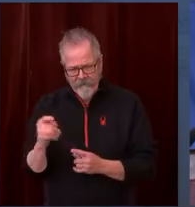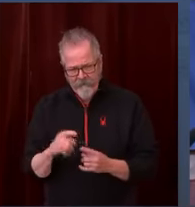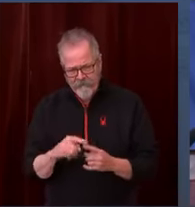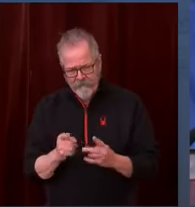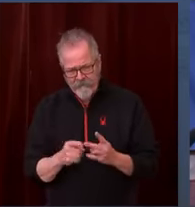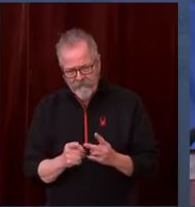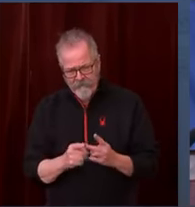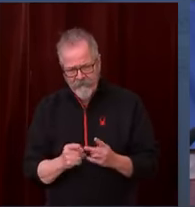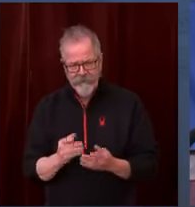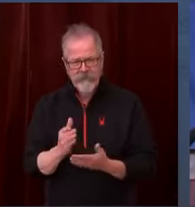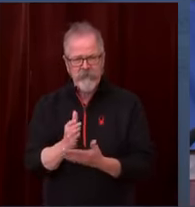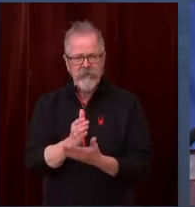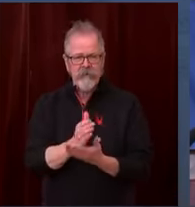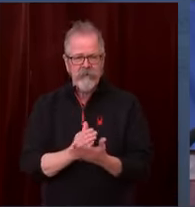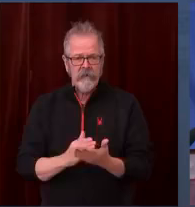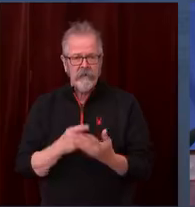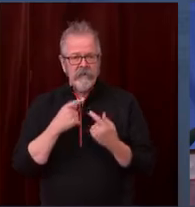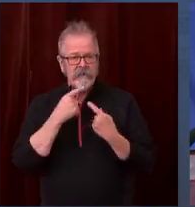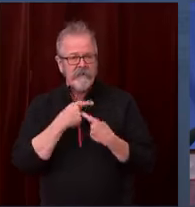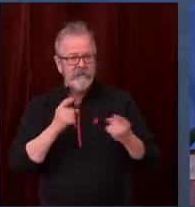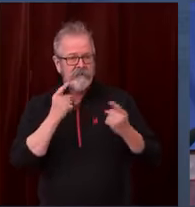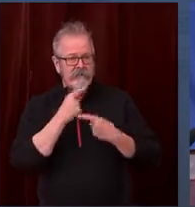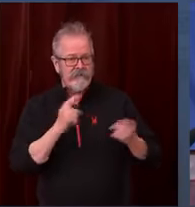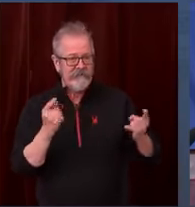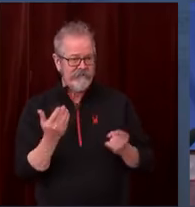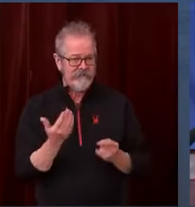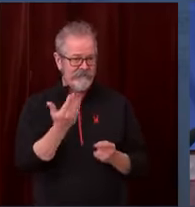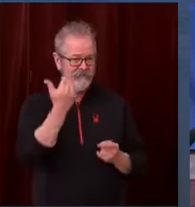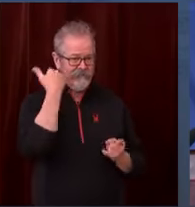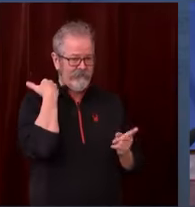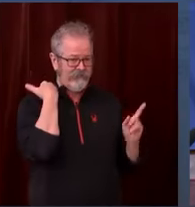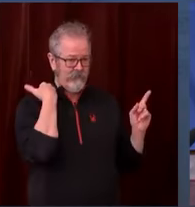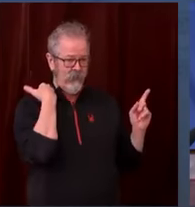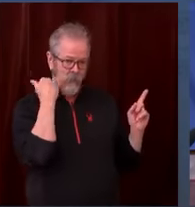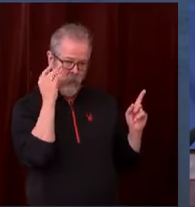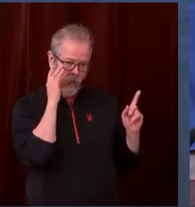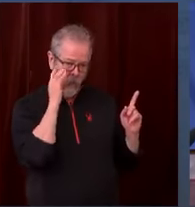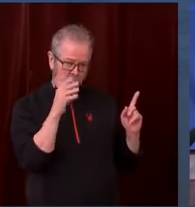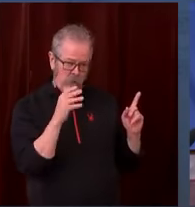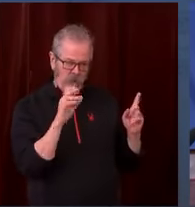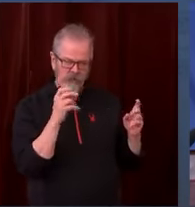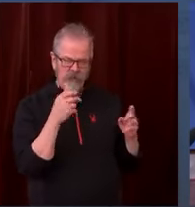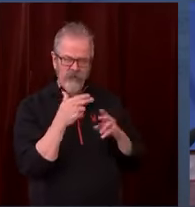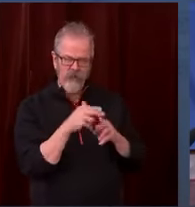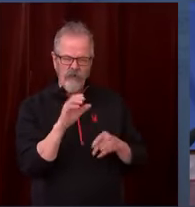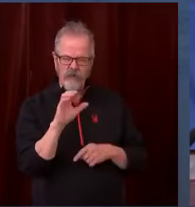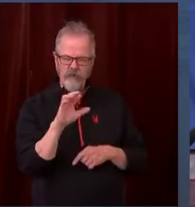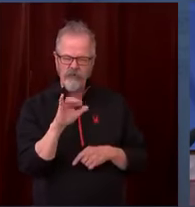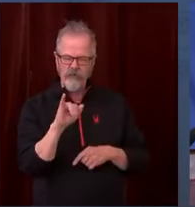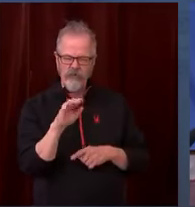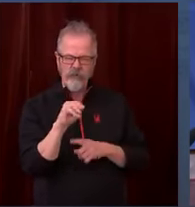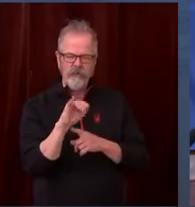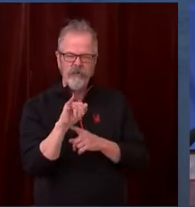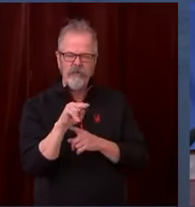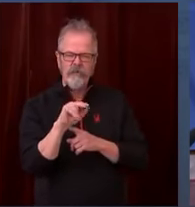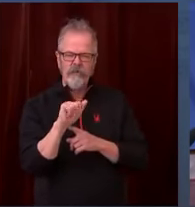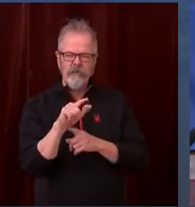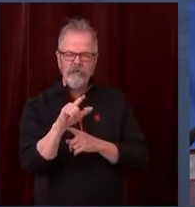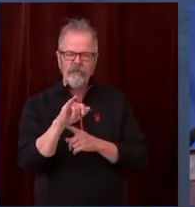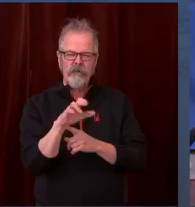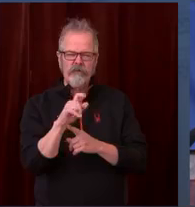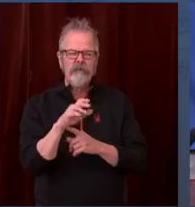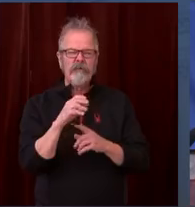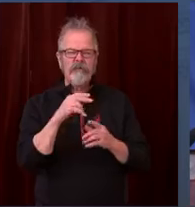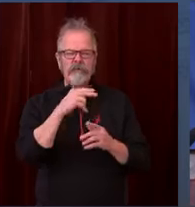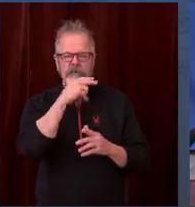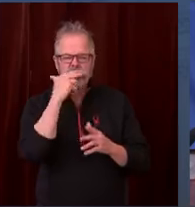requirements? Well, we haven't addressed the criminal justice aspect of that specific item, so we'll have more to say that in upcoming days. But as far as